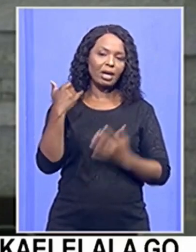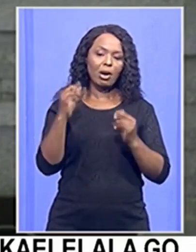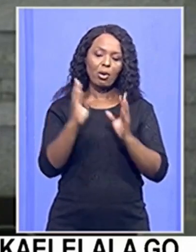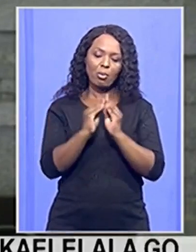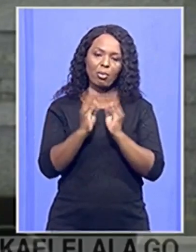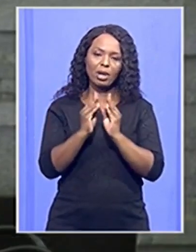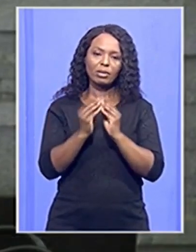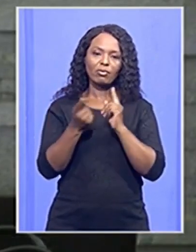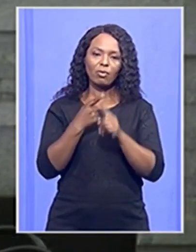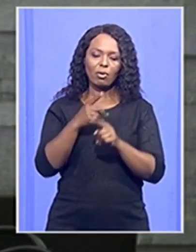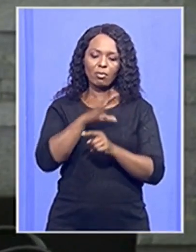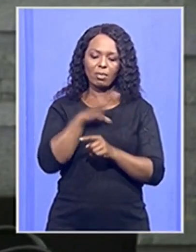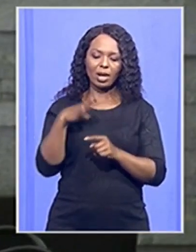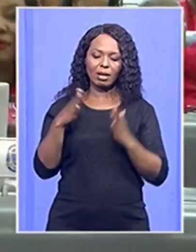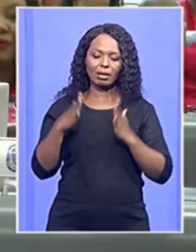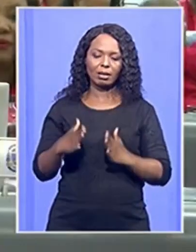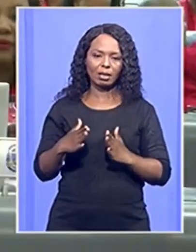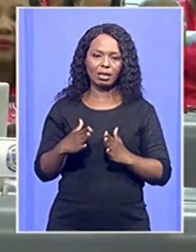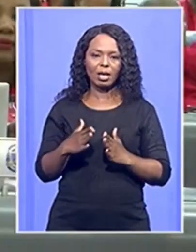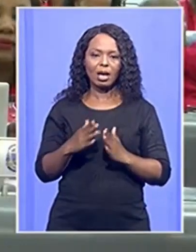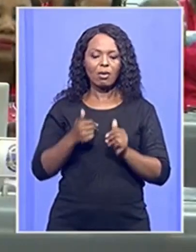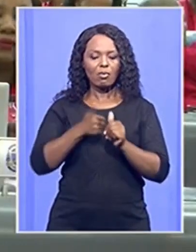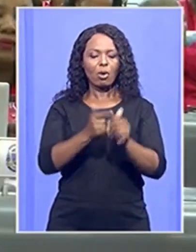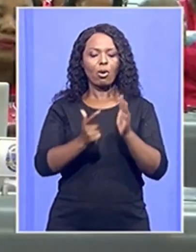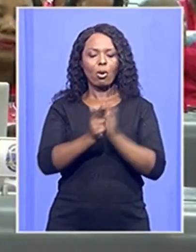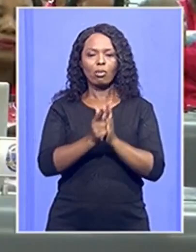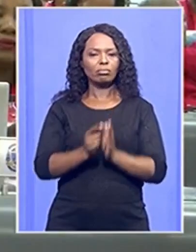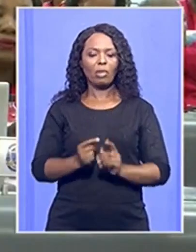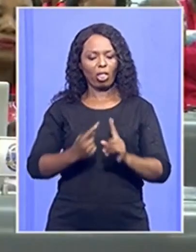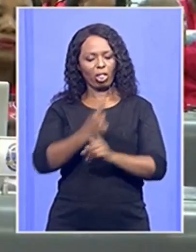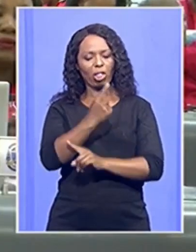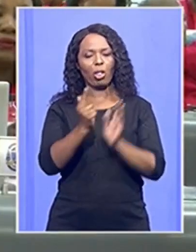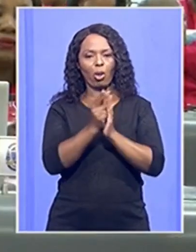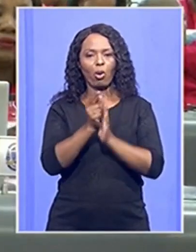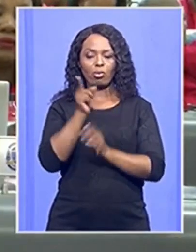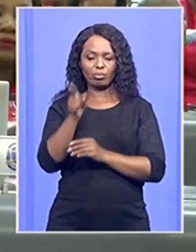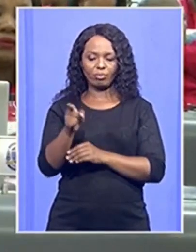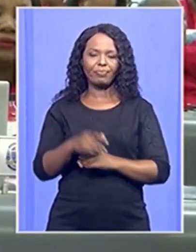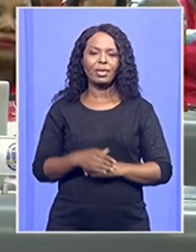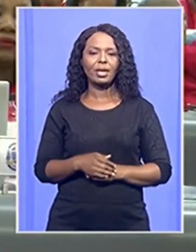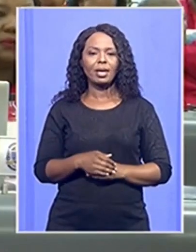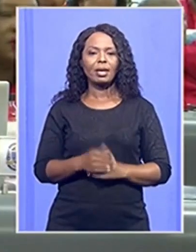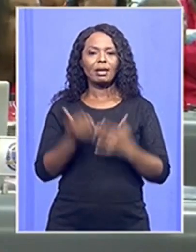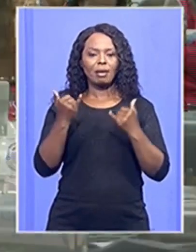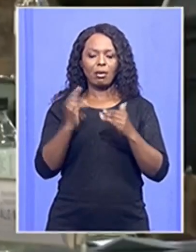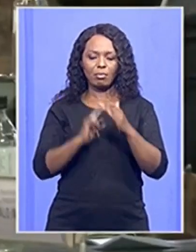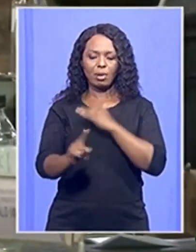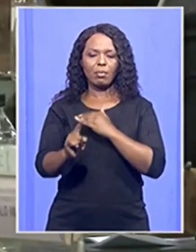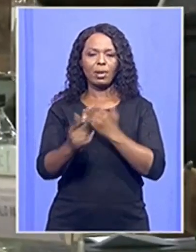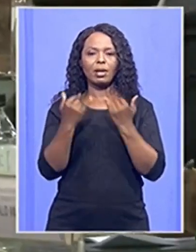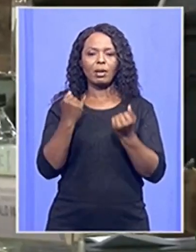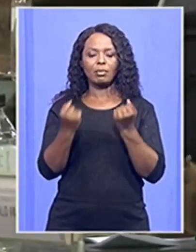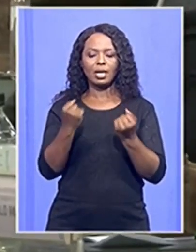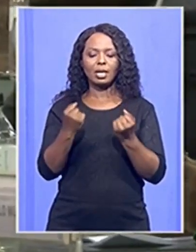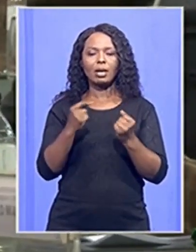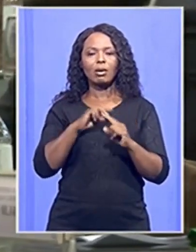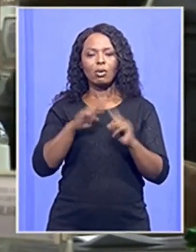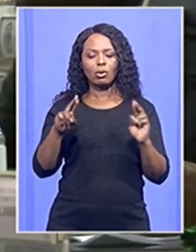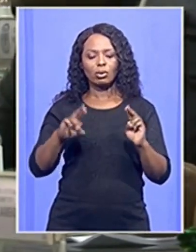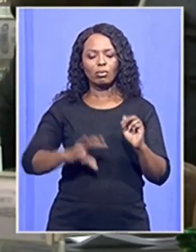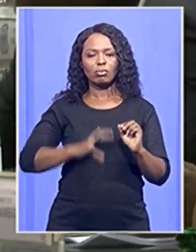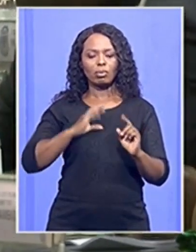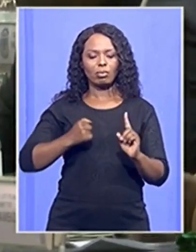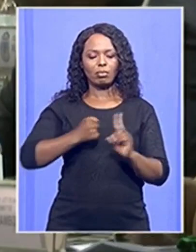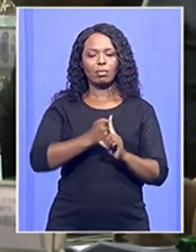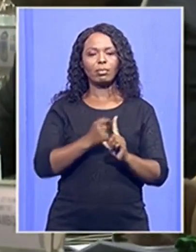ke motsamaisi wa mmasepala e ne e se ka fa molaong. Ditlhopha tse nnye di ne tsa tlhatlhela lekwalokopo la go tlhoka botshepegi kgatlhanong